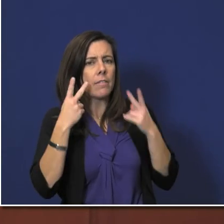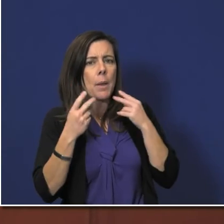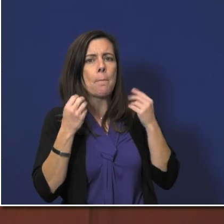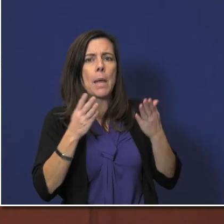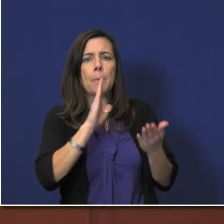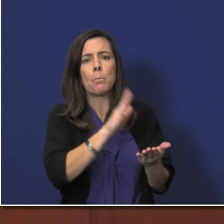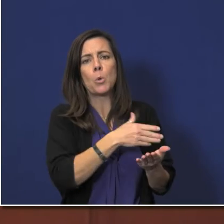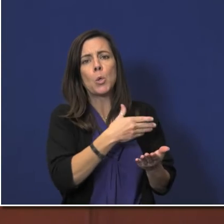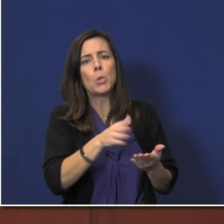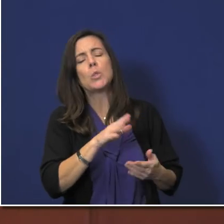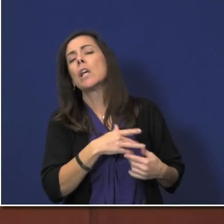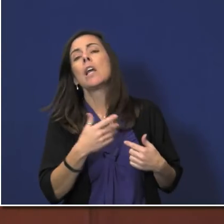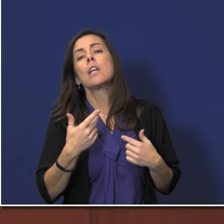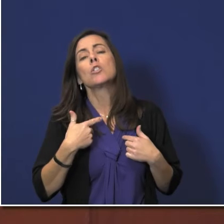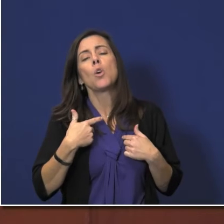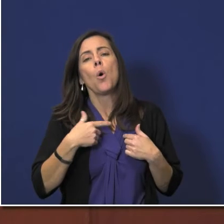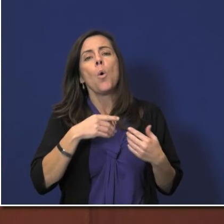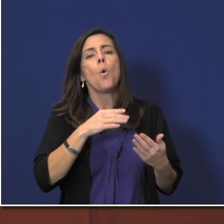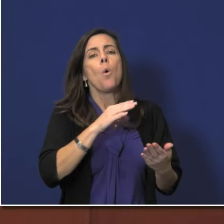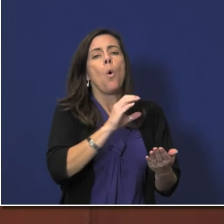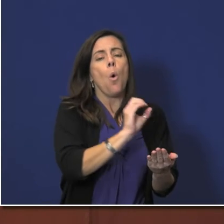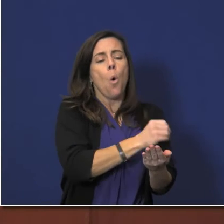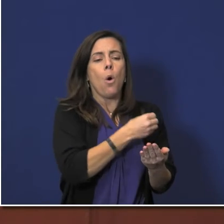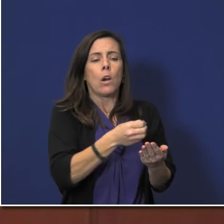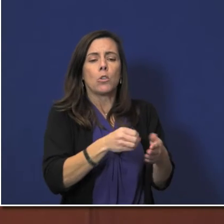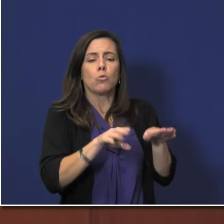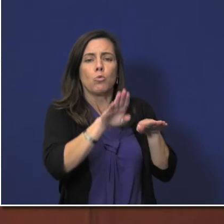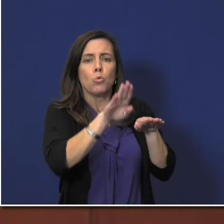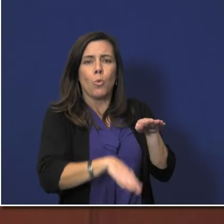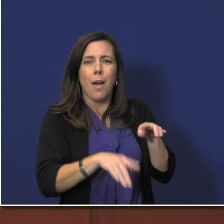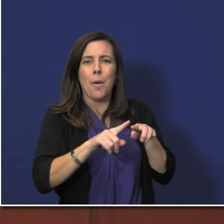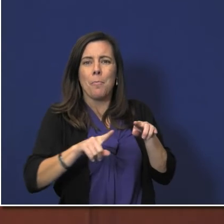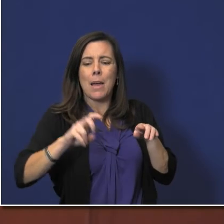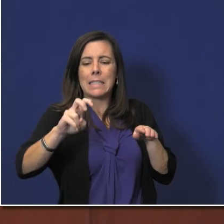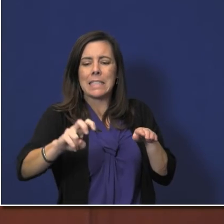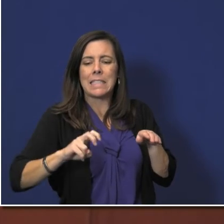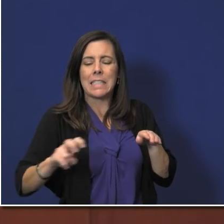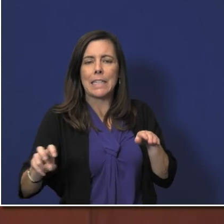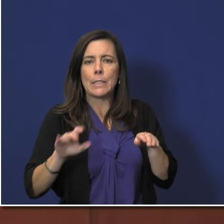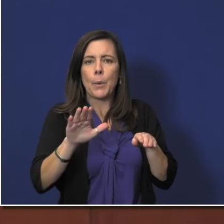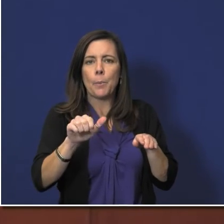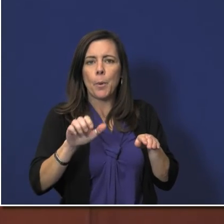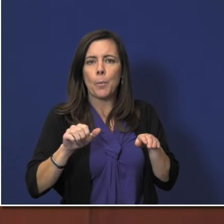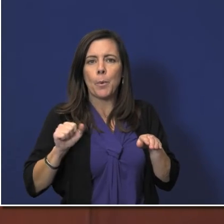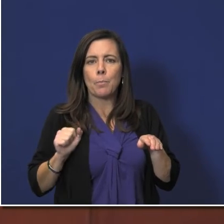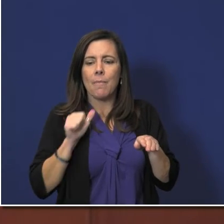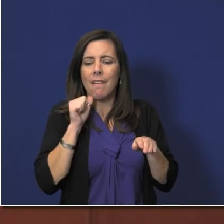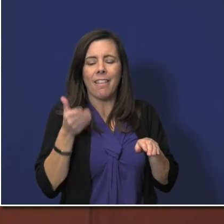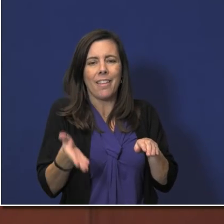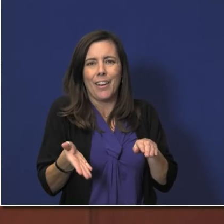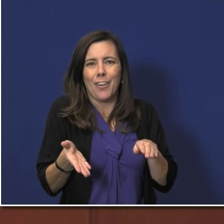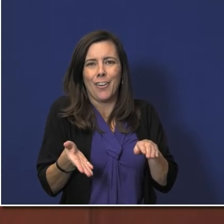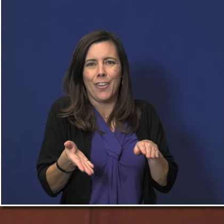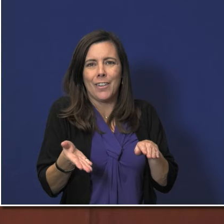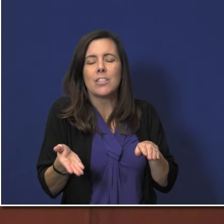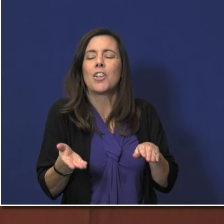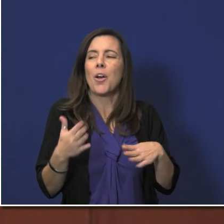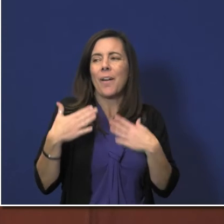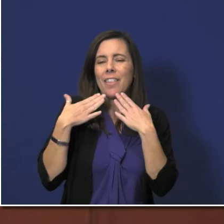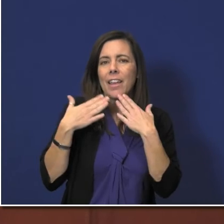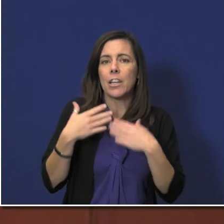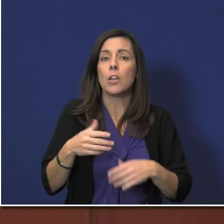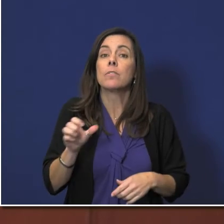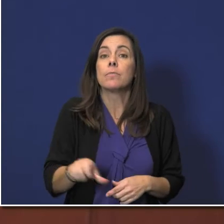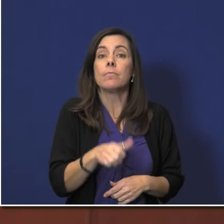are incorporating the bands and the orchestras with putting on musicals, so I appreciate you doing that. The other thing that I was